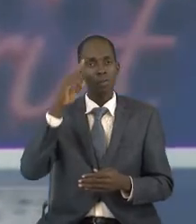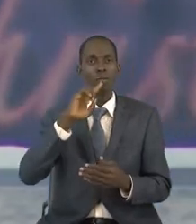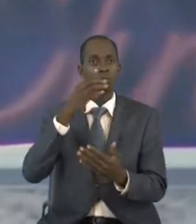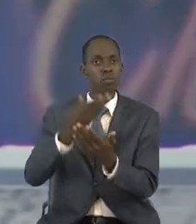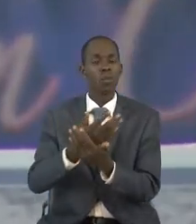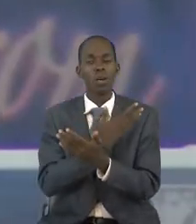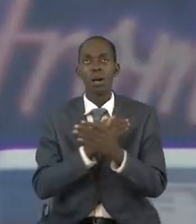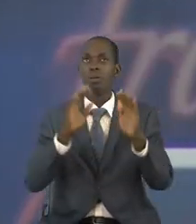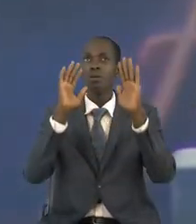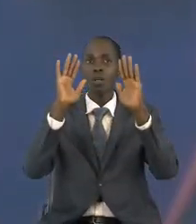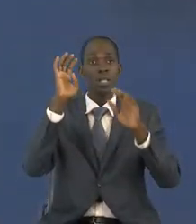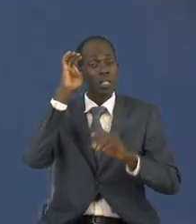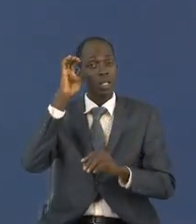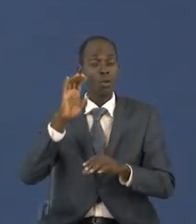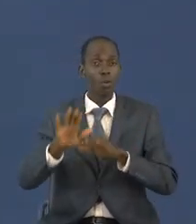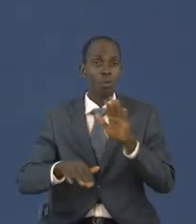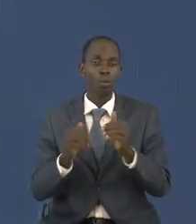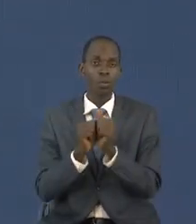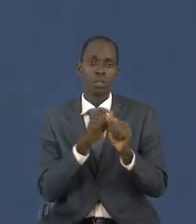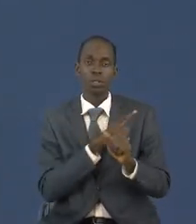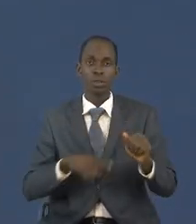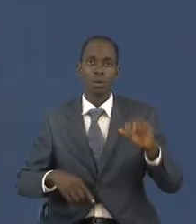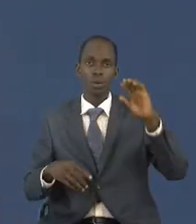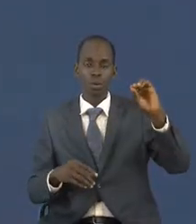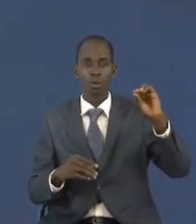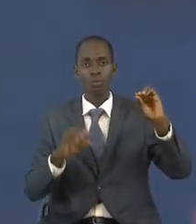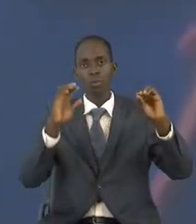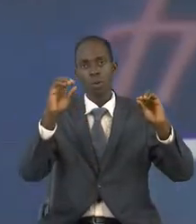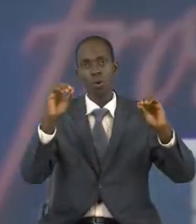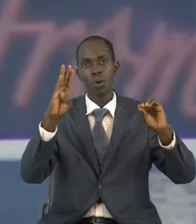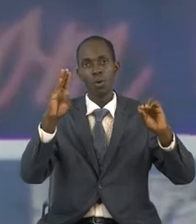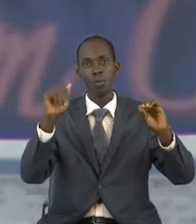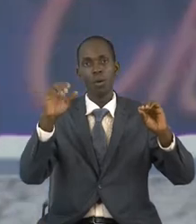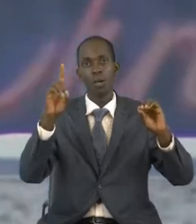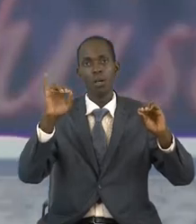walked with the Lord. Obadiah, he walked with the Lord, and he had